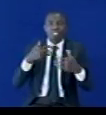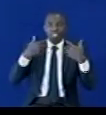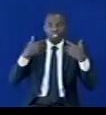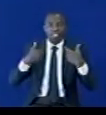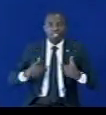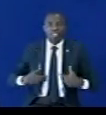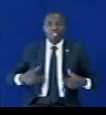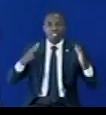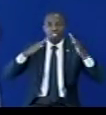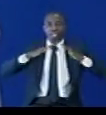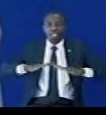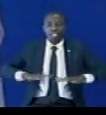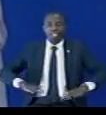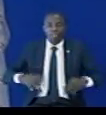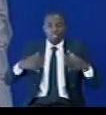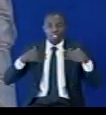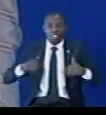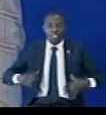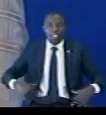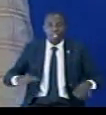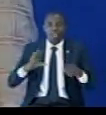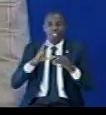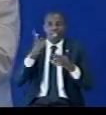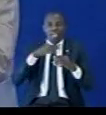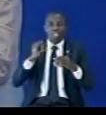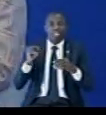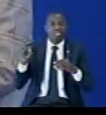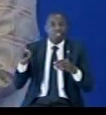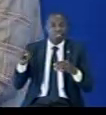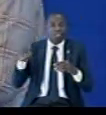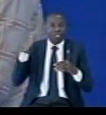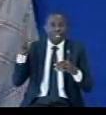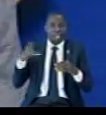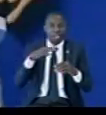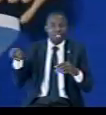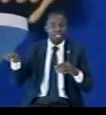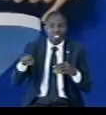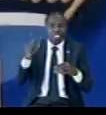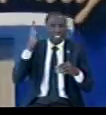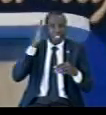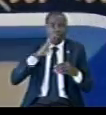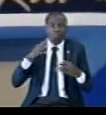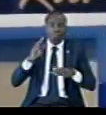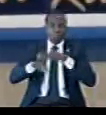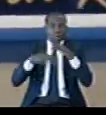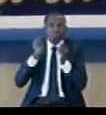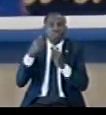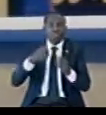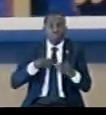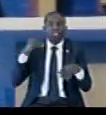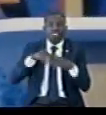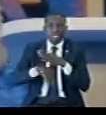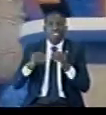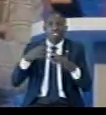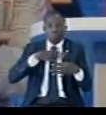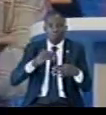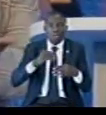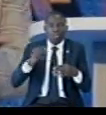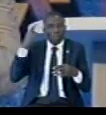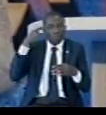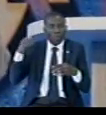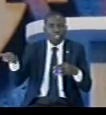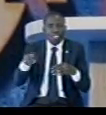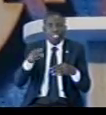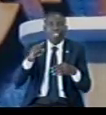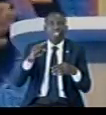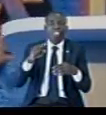me in white, for they are worthy. The salvation you have today makes you worthy,